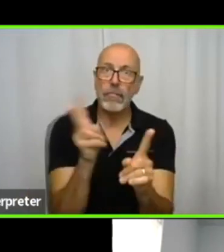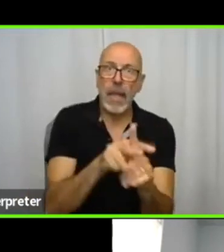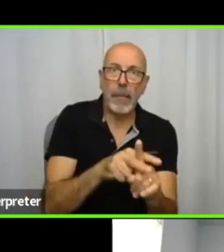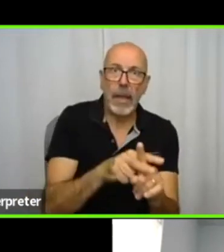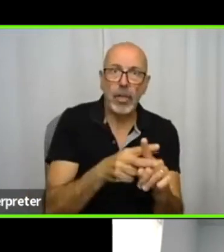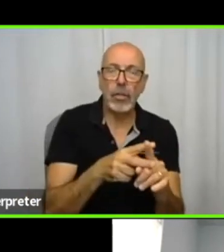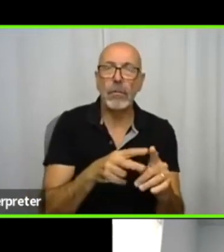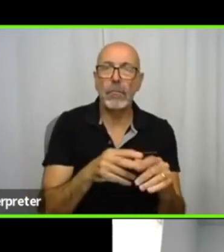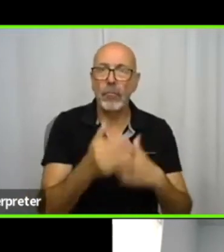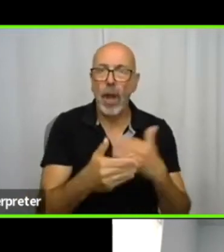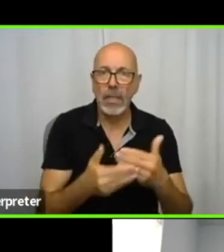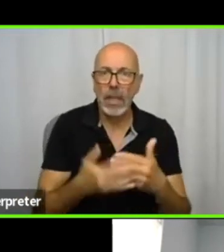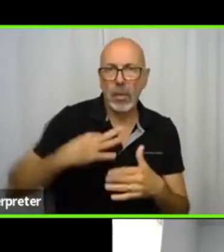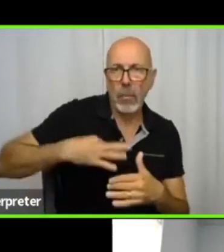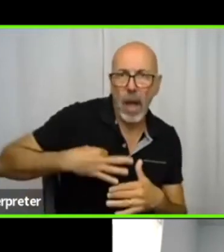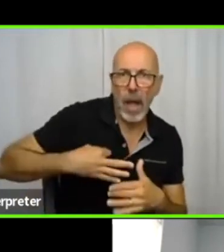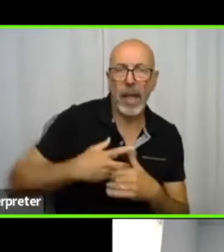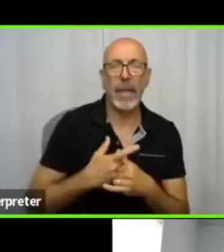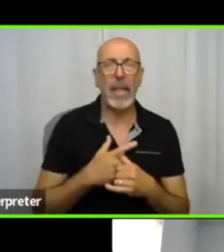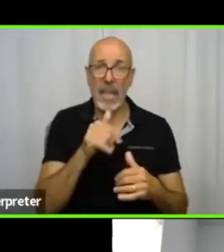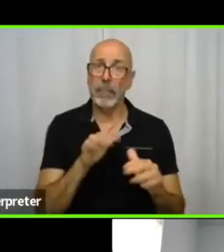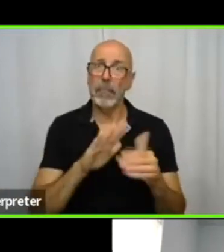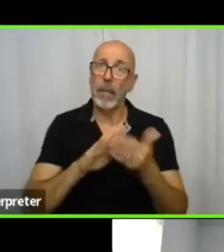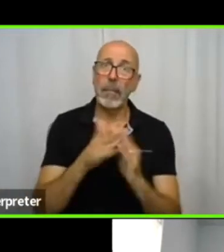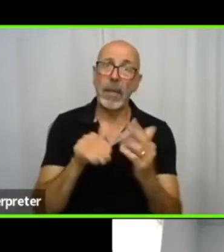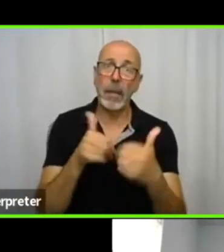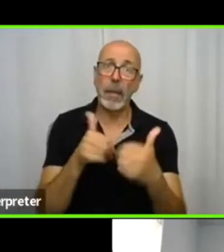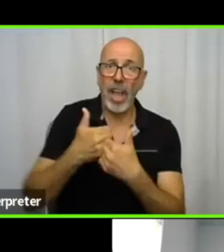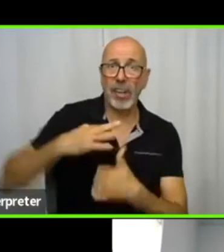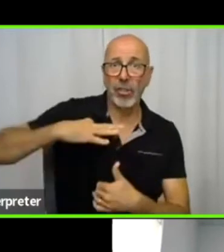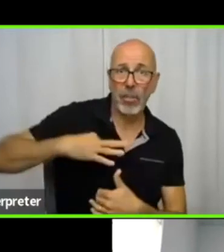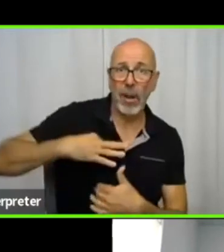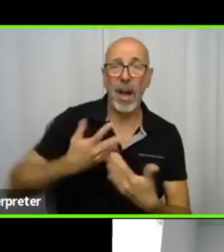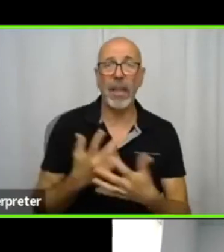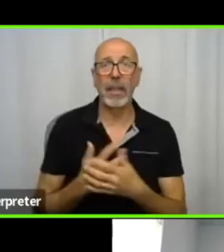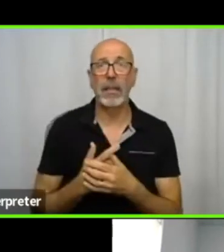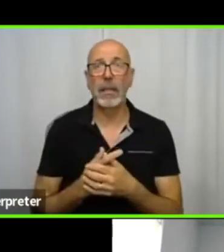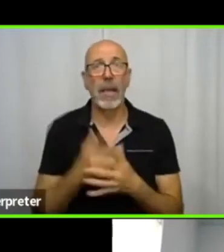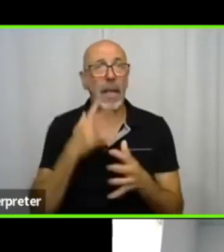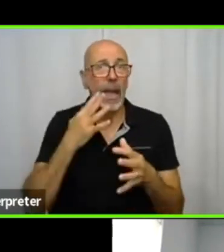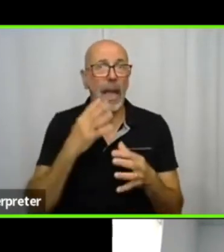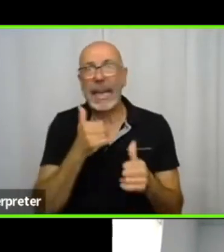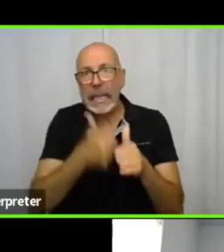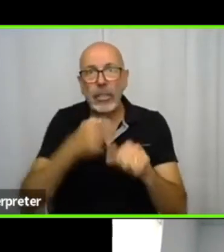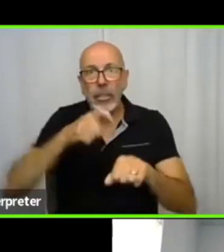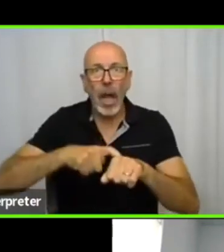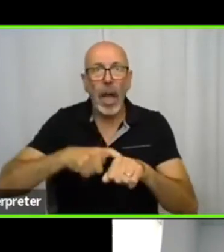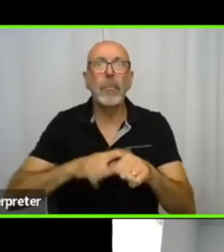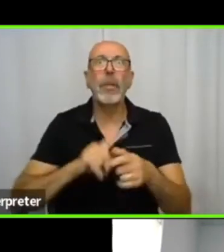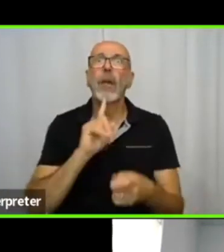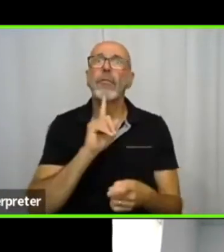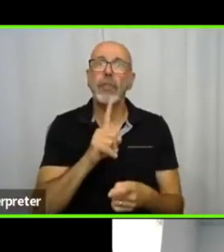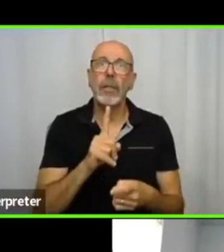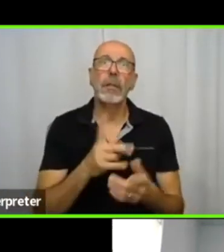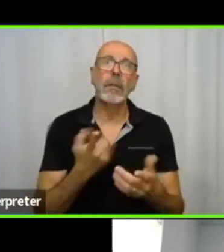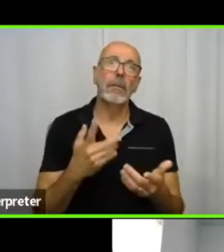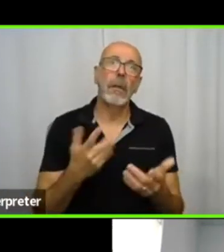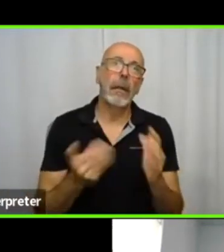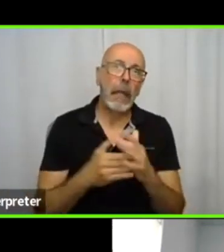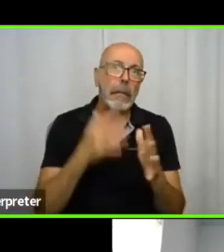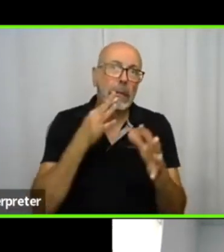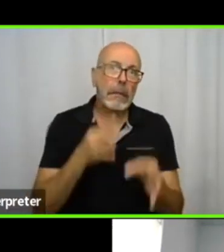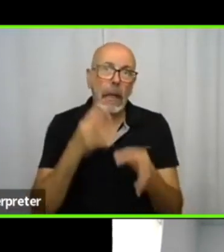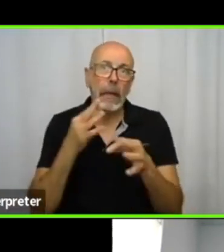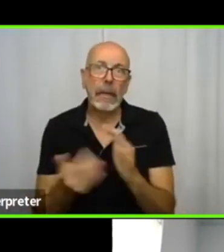it becomes a challenge to apply and to be able to do a redetermination application every year, to be able to let the state know what